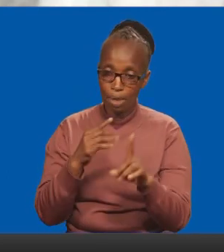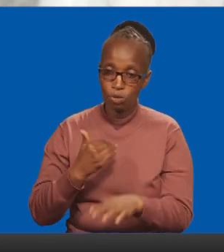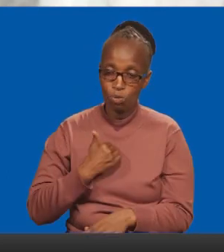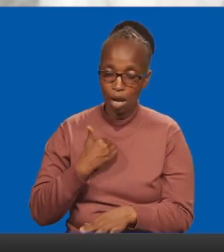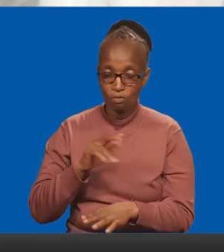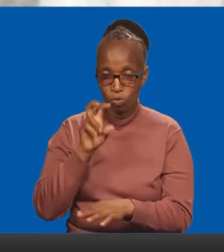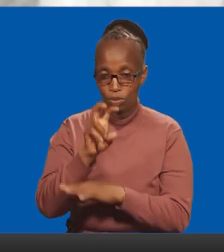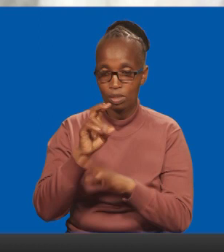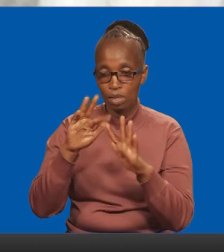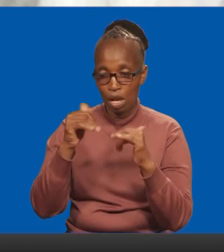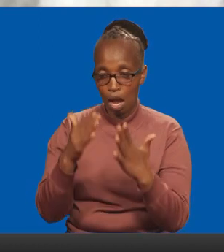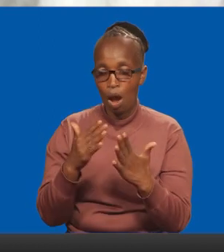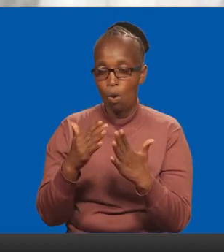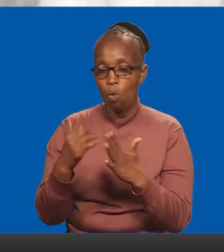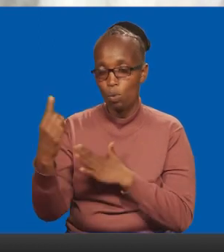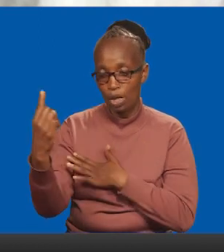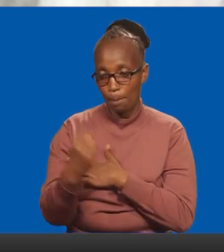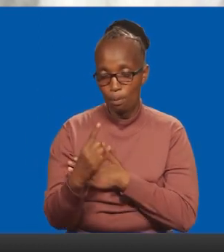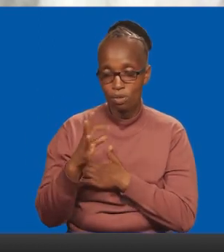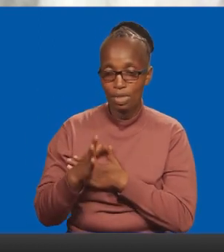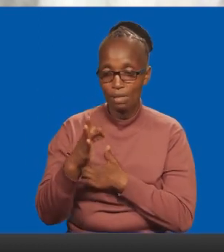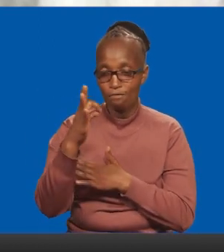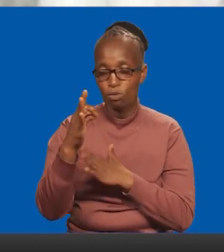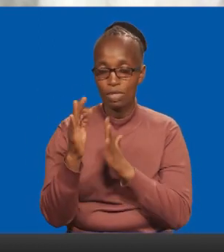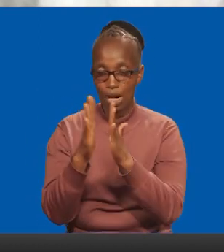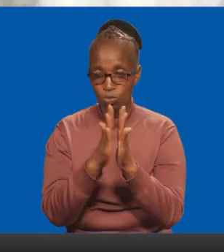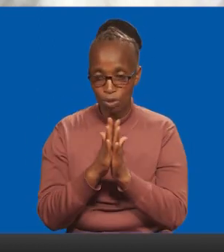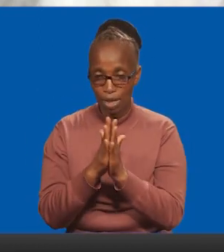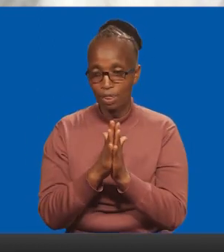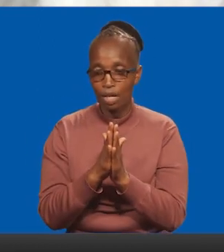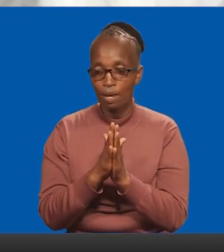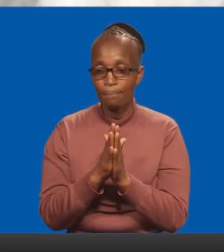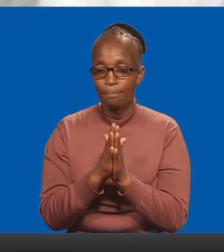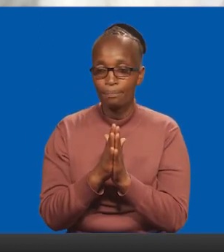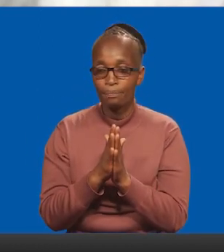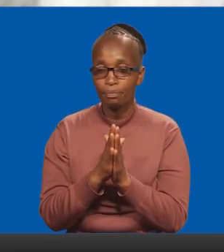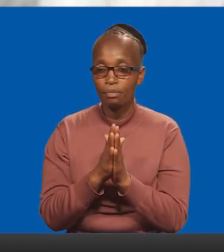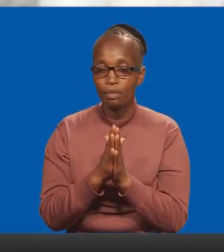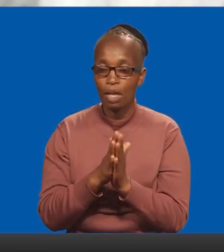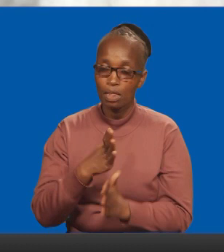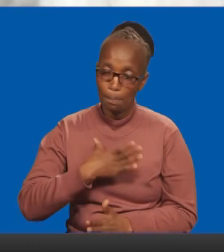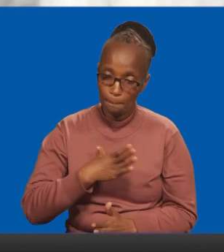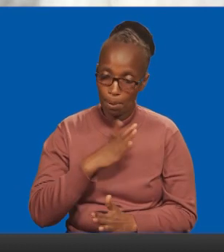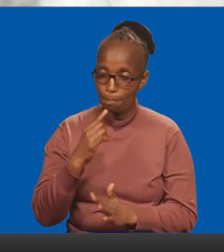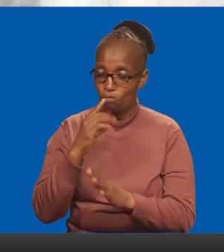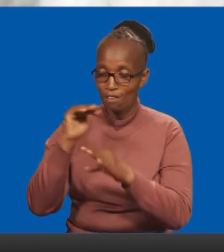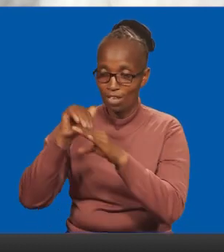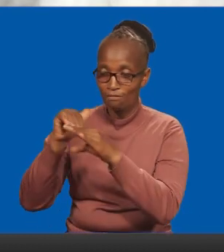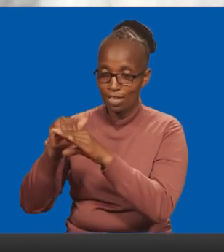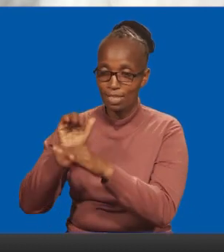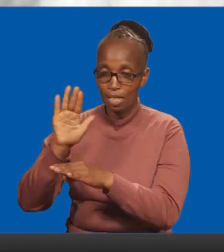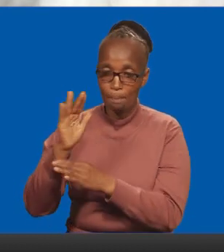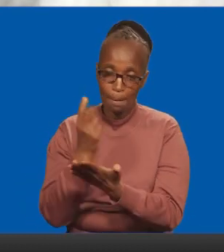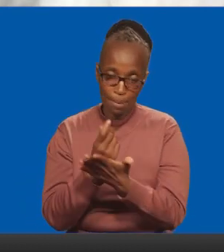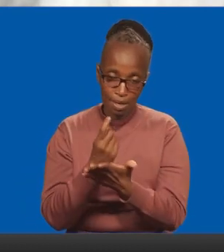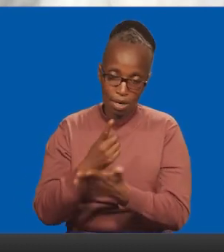to see how we are going to approach the future together. We, as the investors, people who